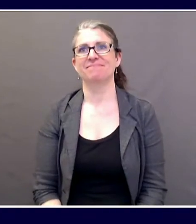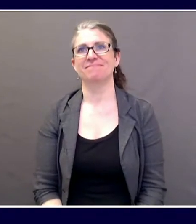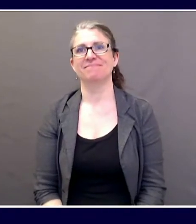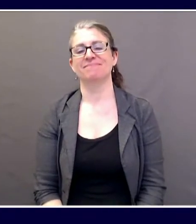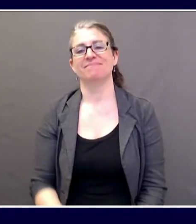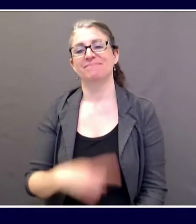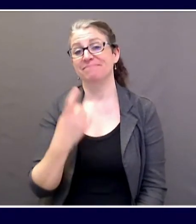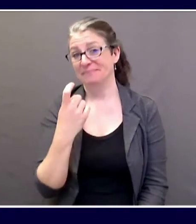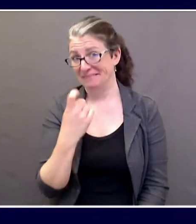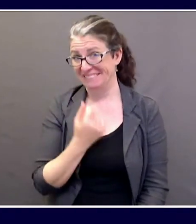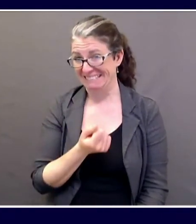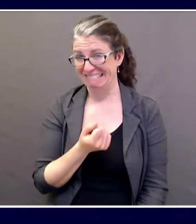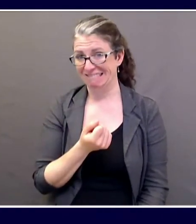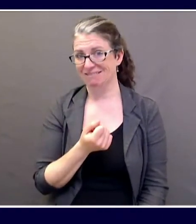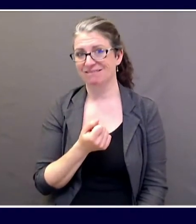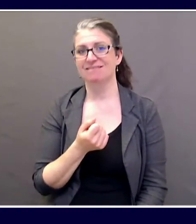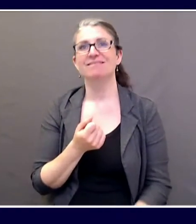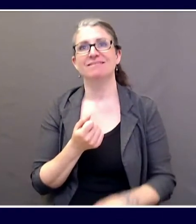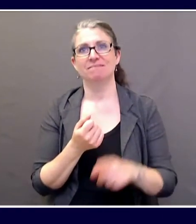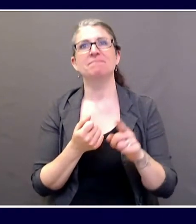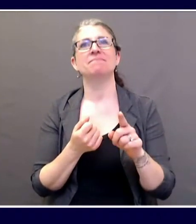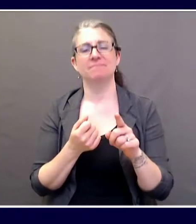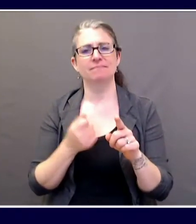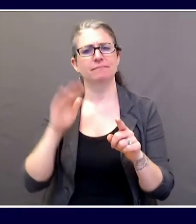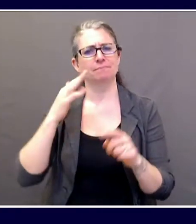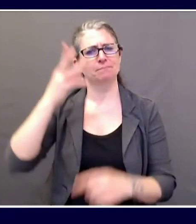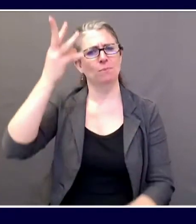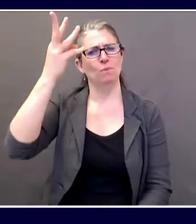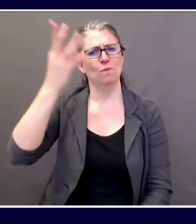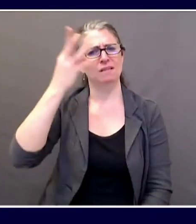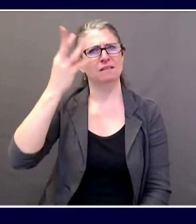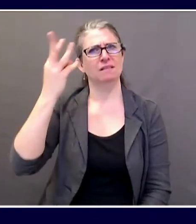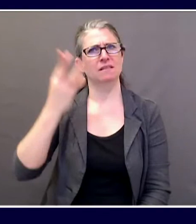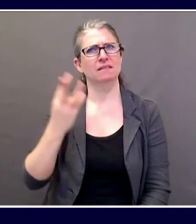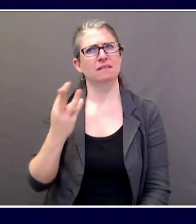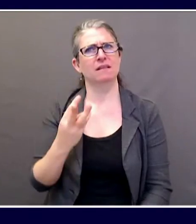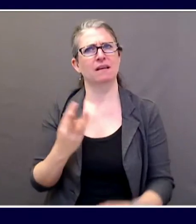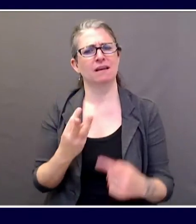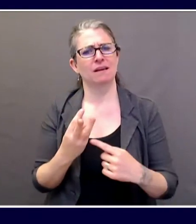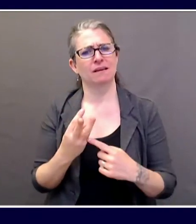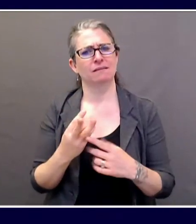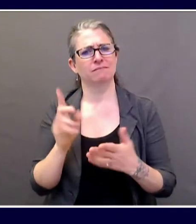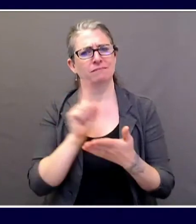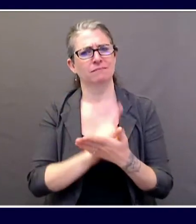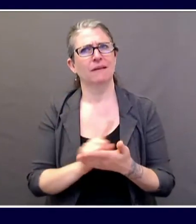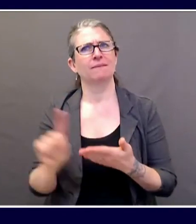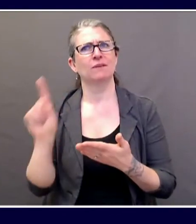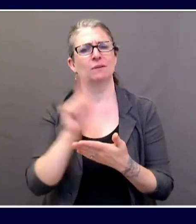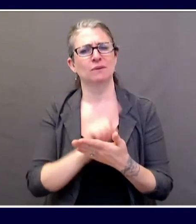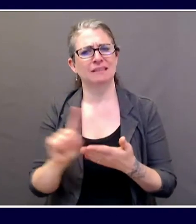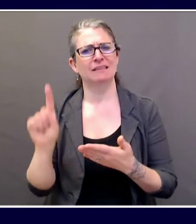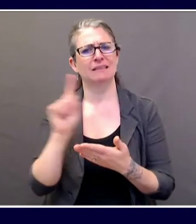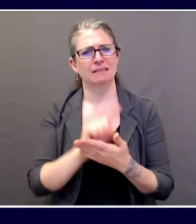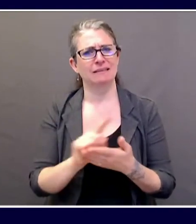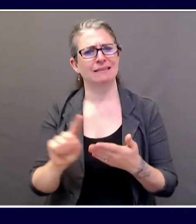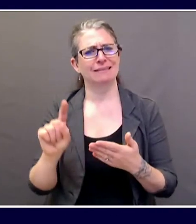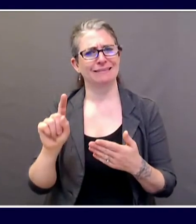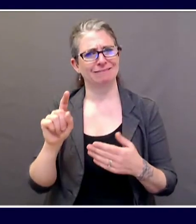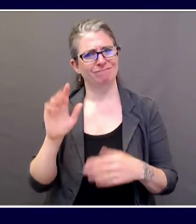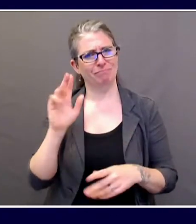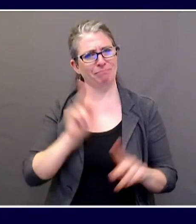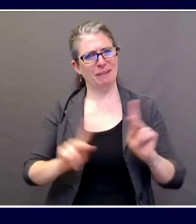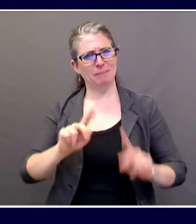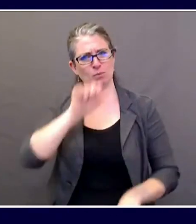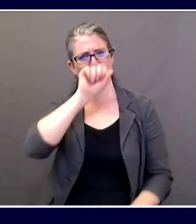in terms of vaccinations. I'm wondering if there's a reason for that, because I think if I noticed correctly today, this is the first time that the state